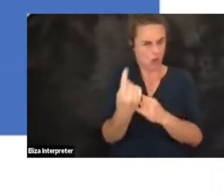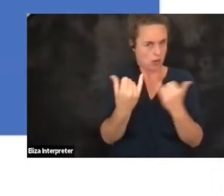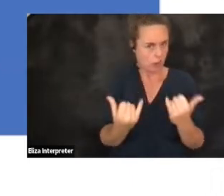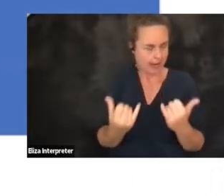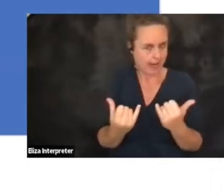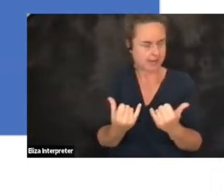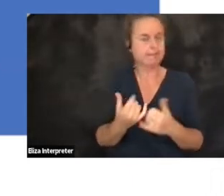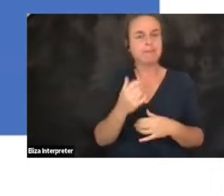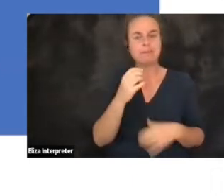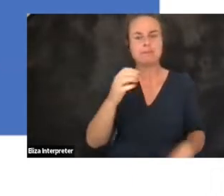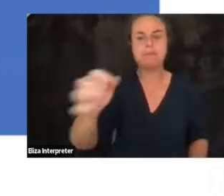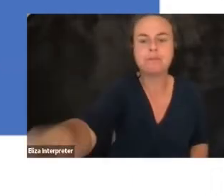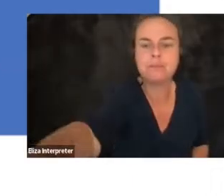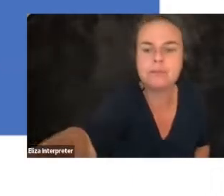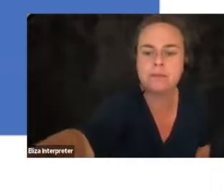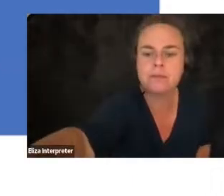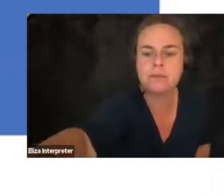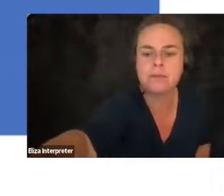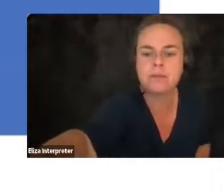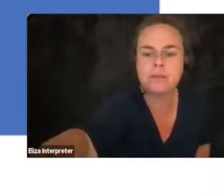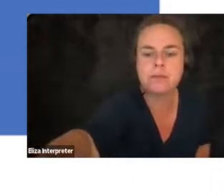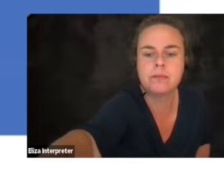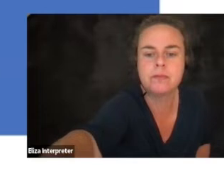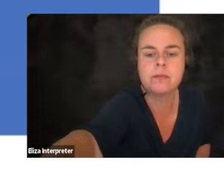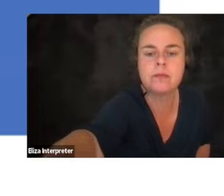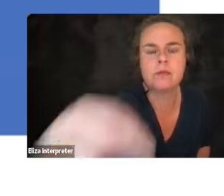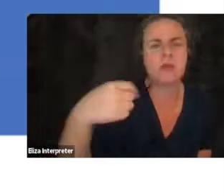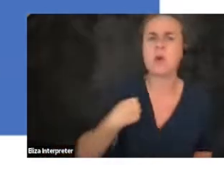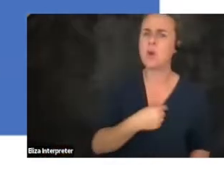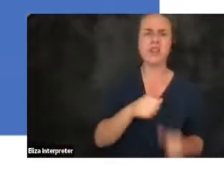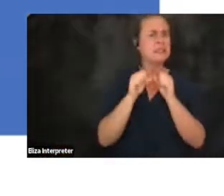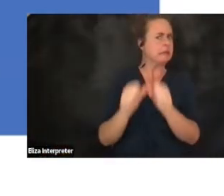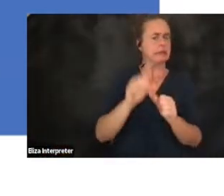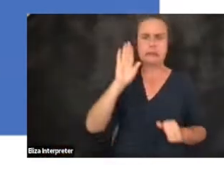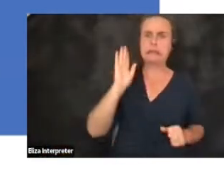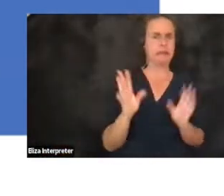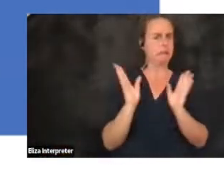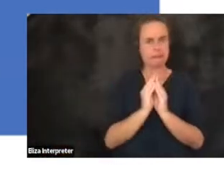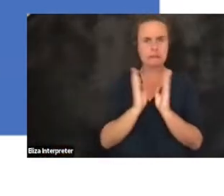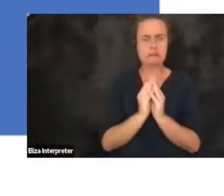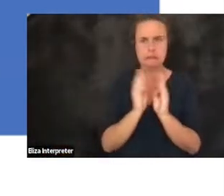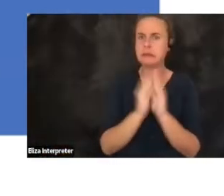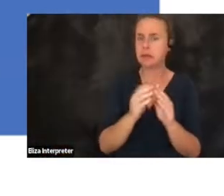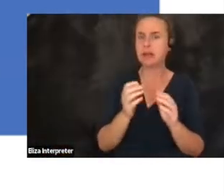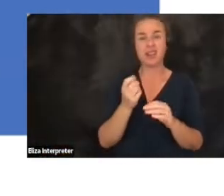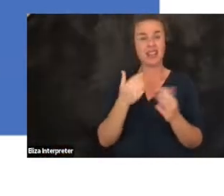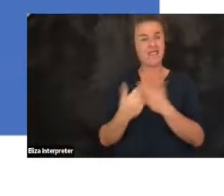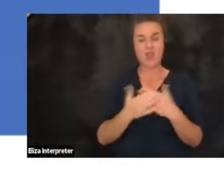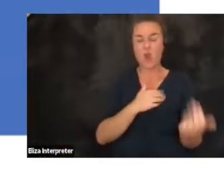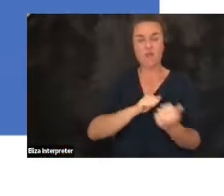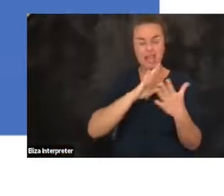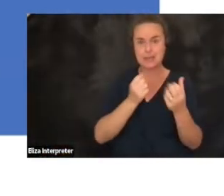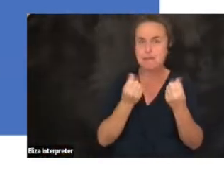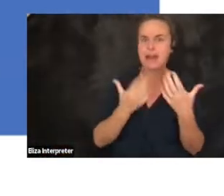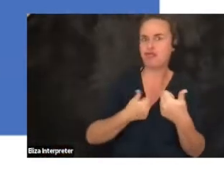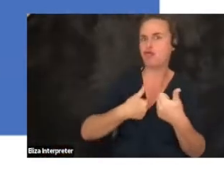has continued to meet through many challenges to be able to offer this learning collaborative. We focused